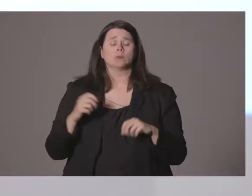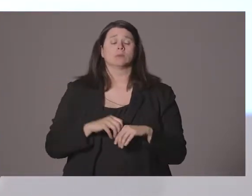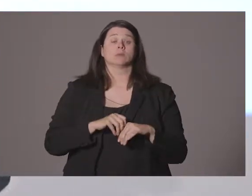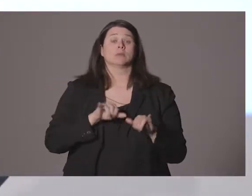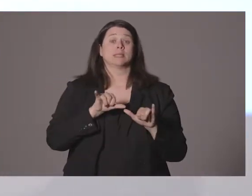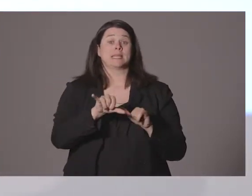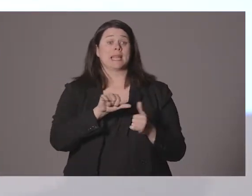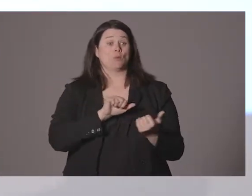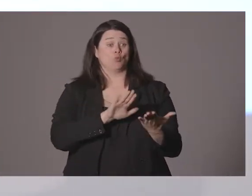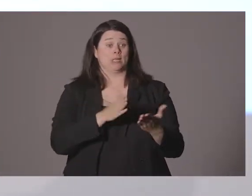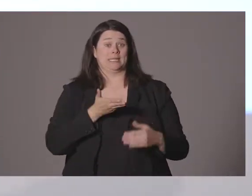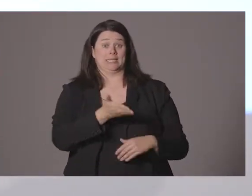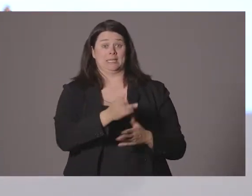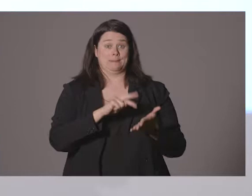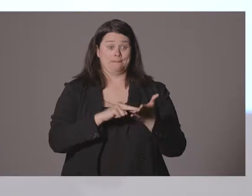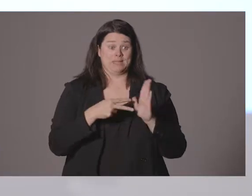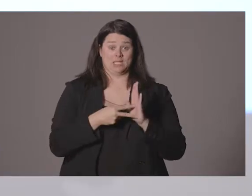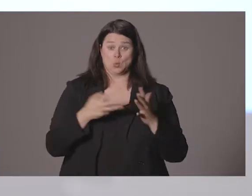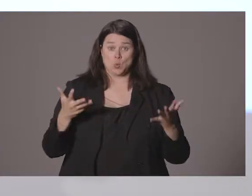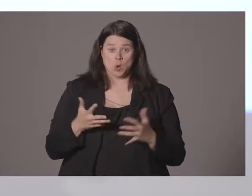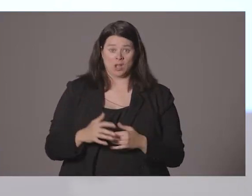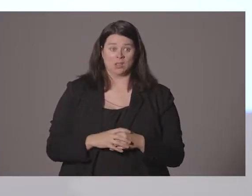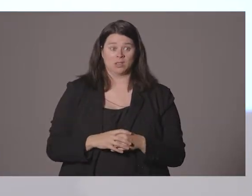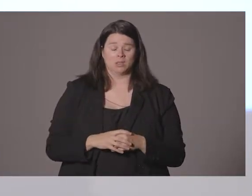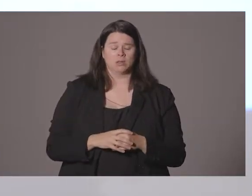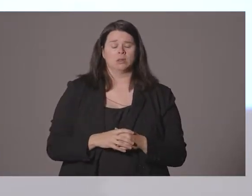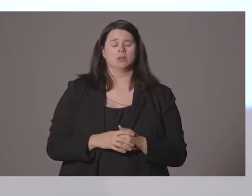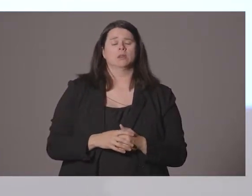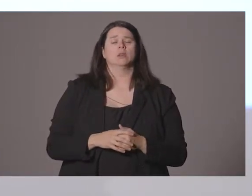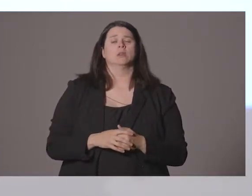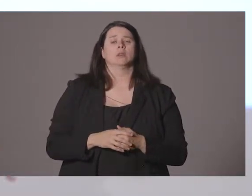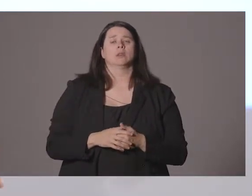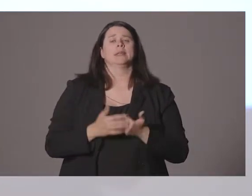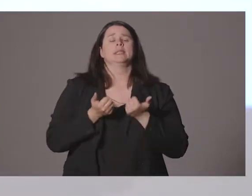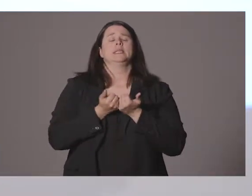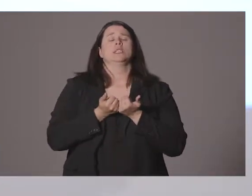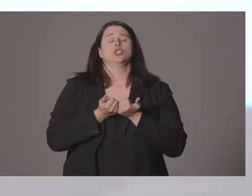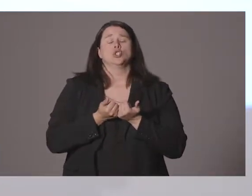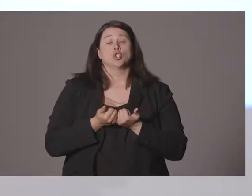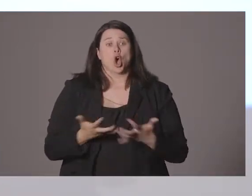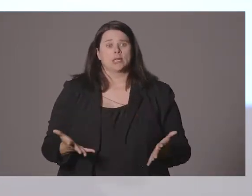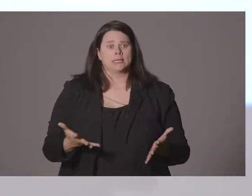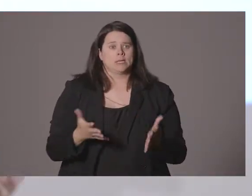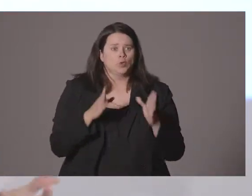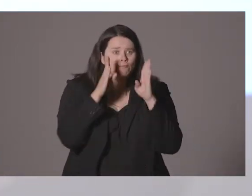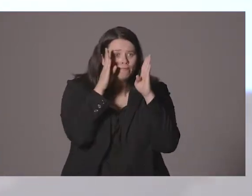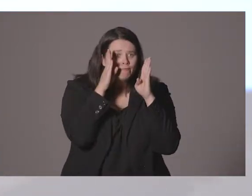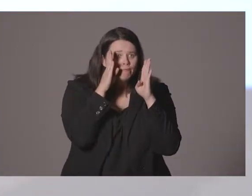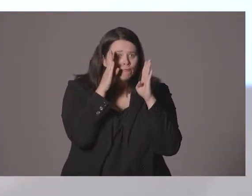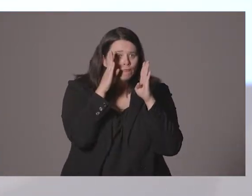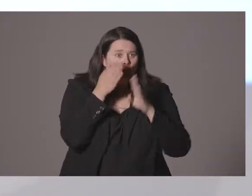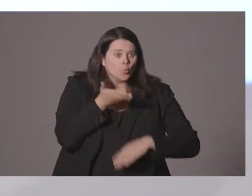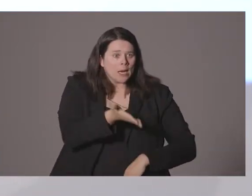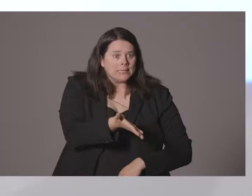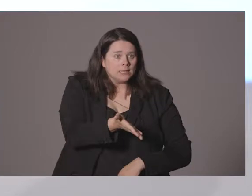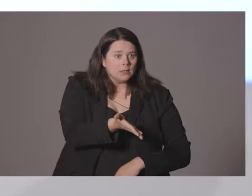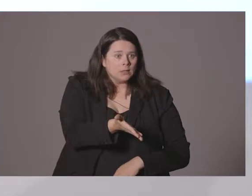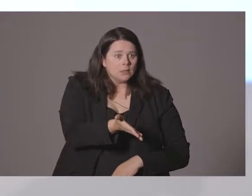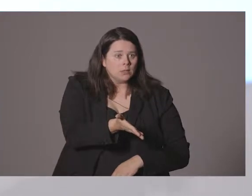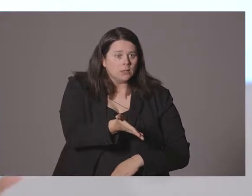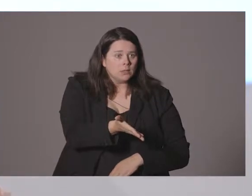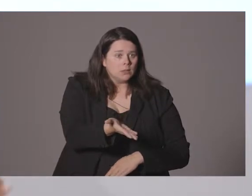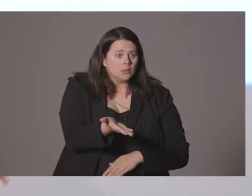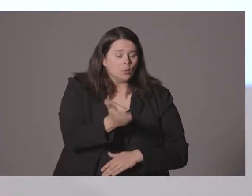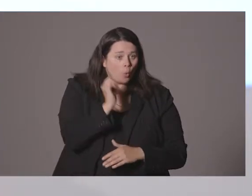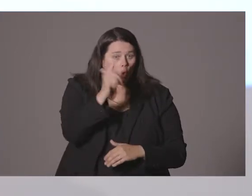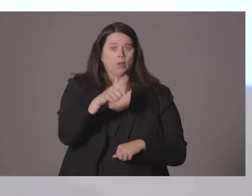supportive, and then there's a statistic. Staying present also acknowledges that it's exhausting to stay present all the